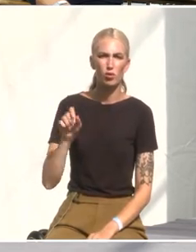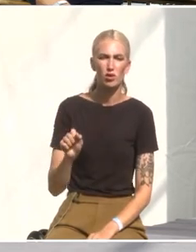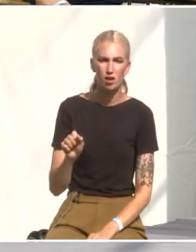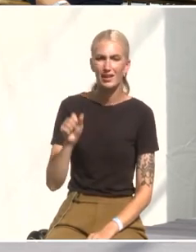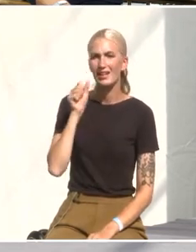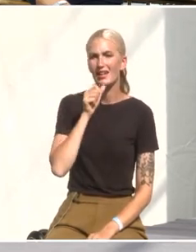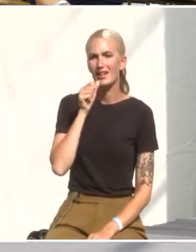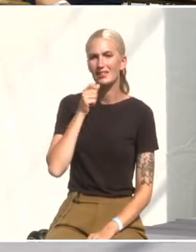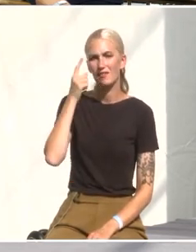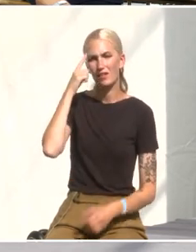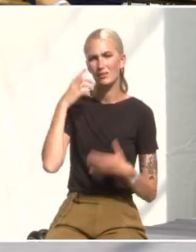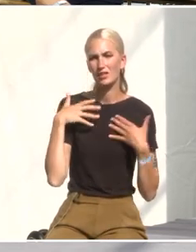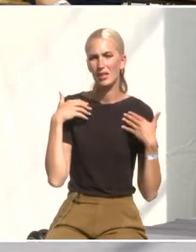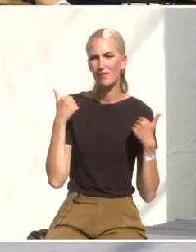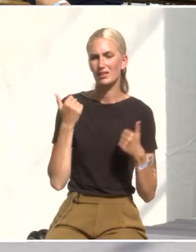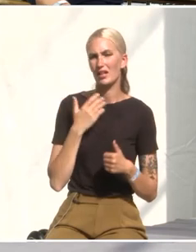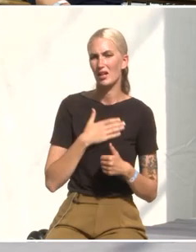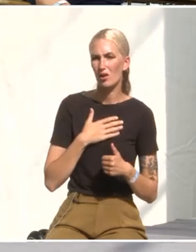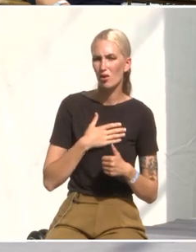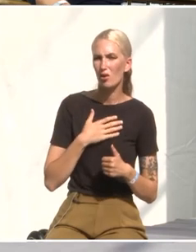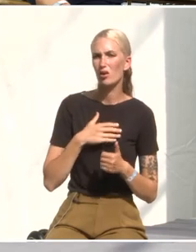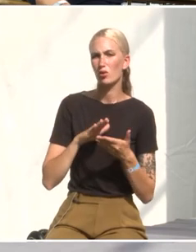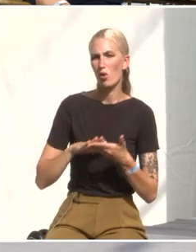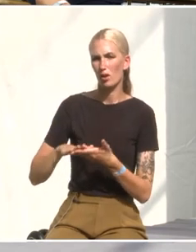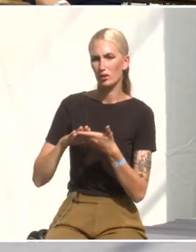of Estonian Mental Health and Wellbeing Coalition.